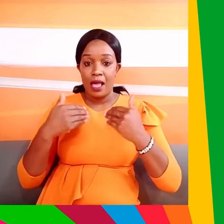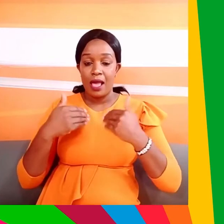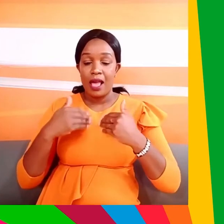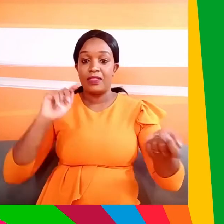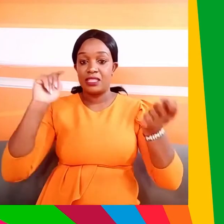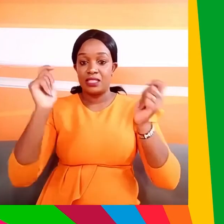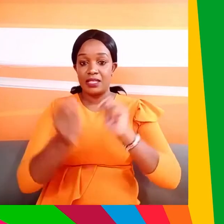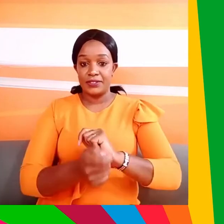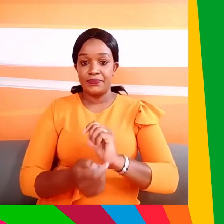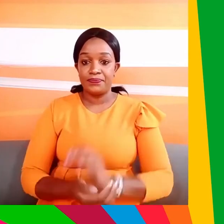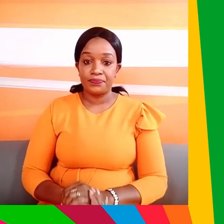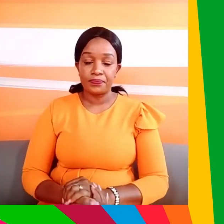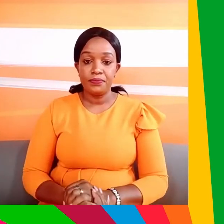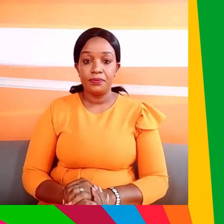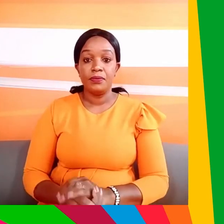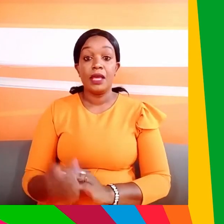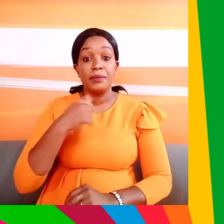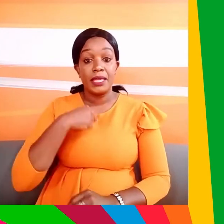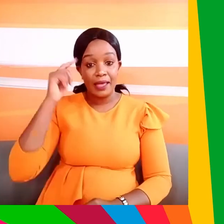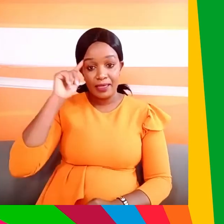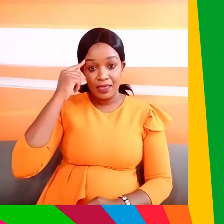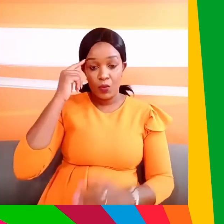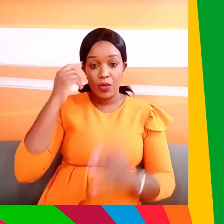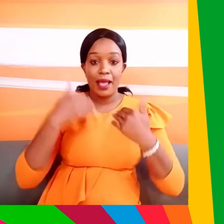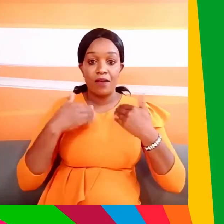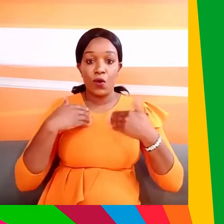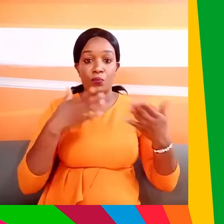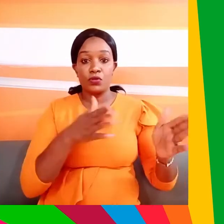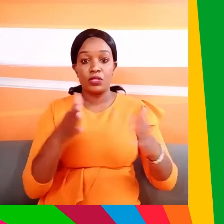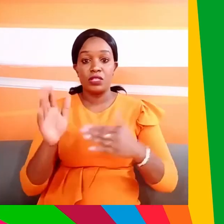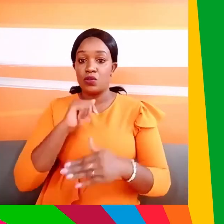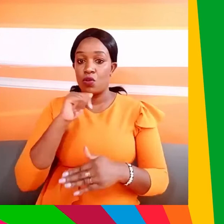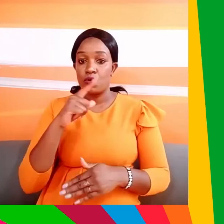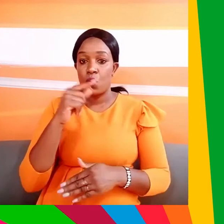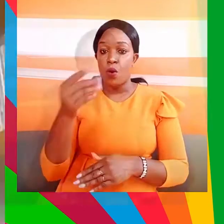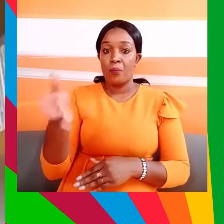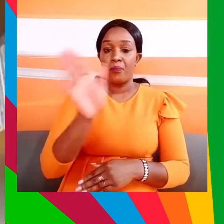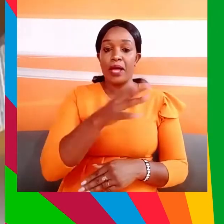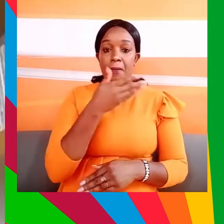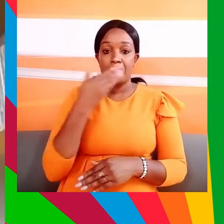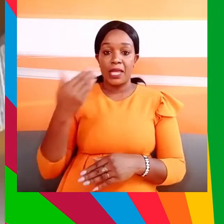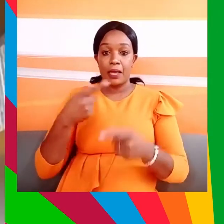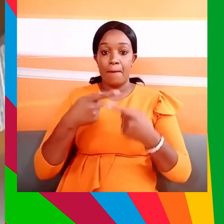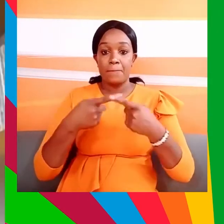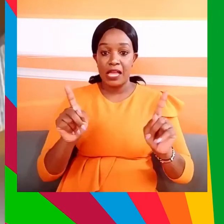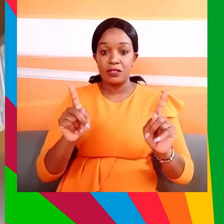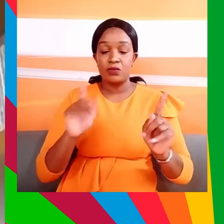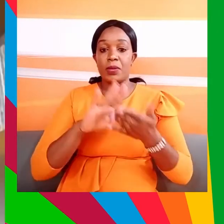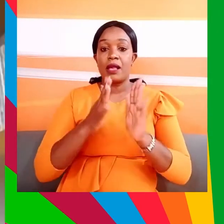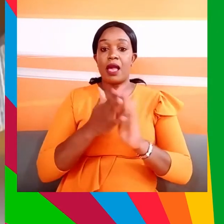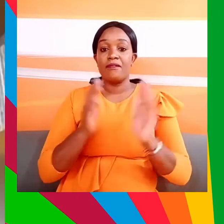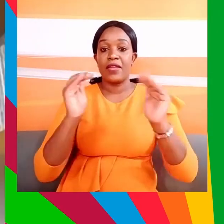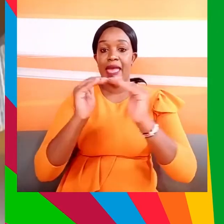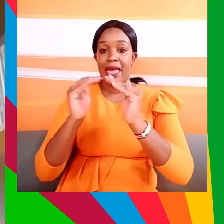think there is an opportunity not just to build back better, as many people say, but to build back fairer. You know, like you